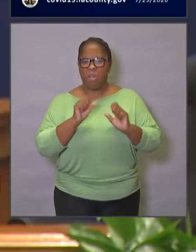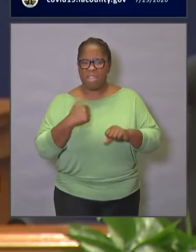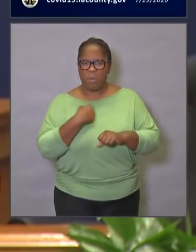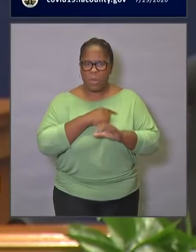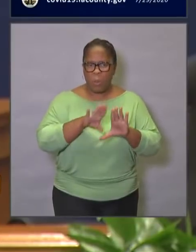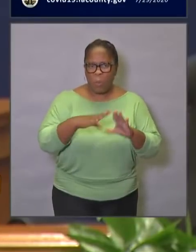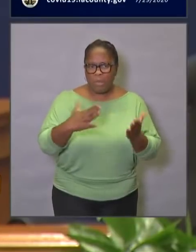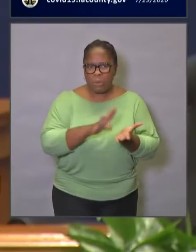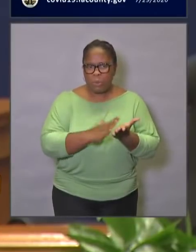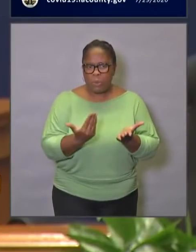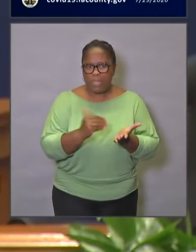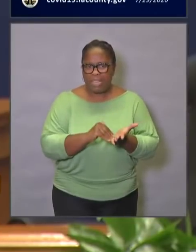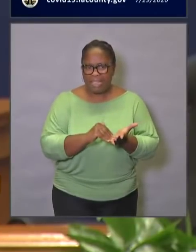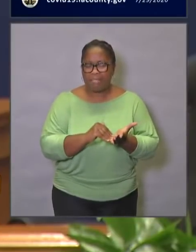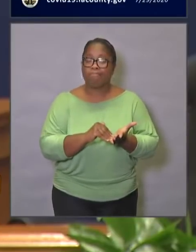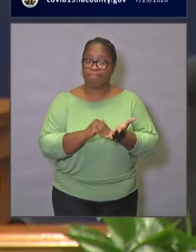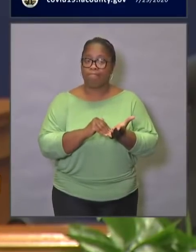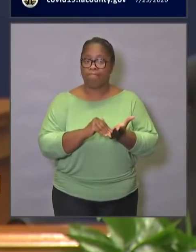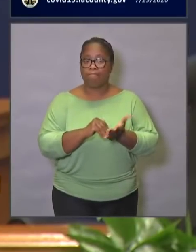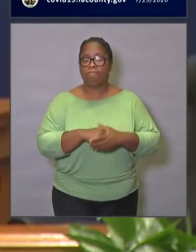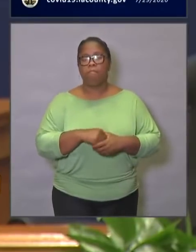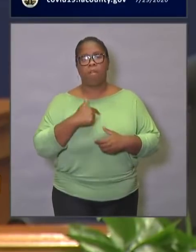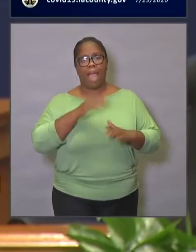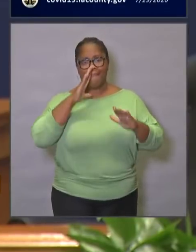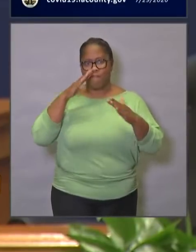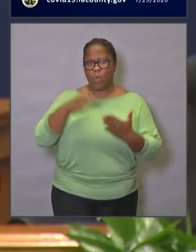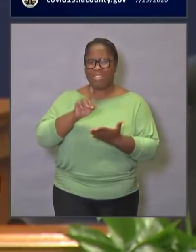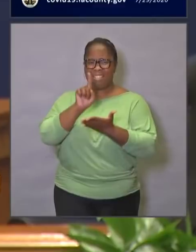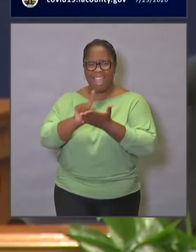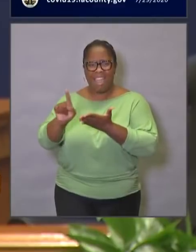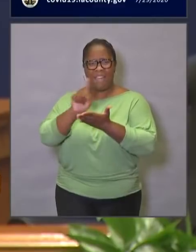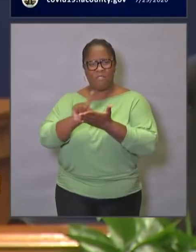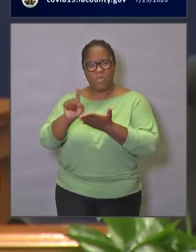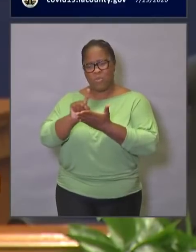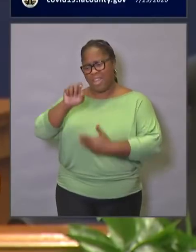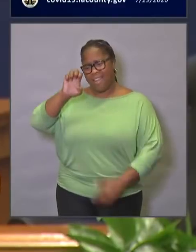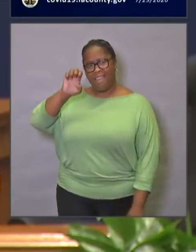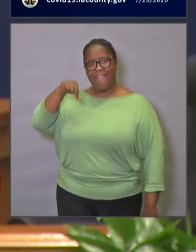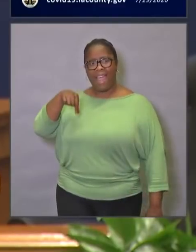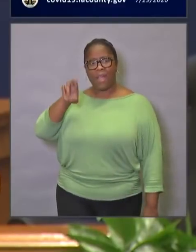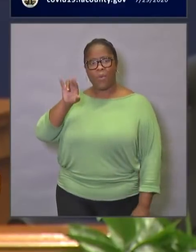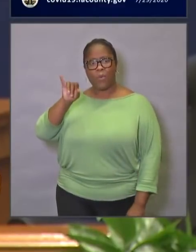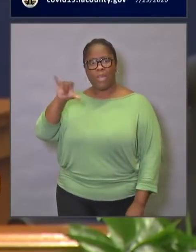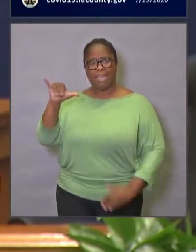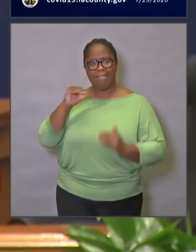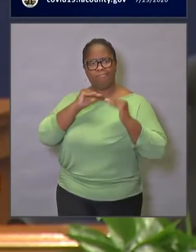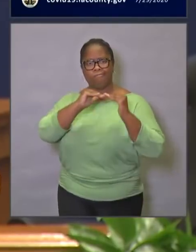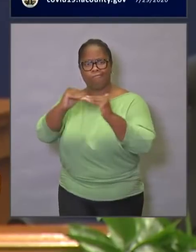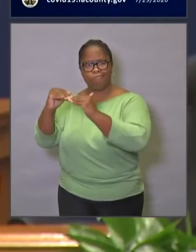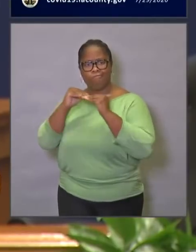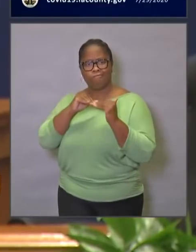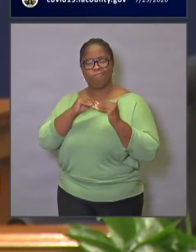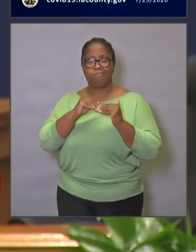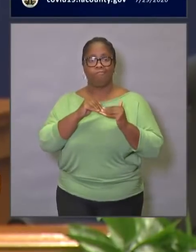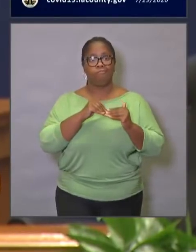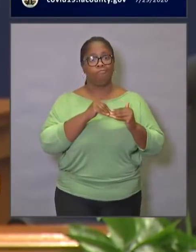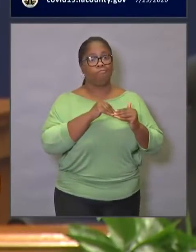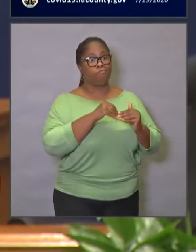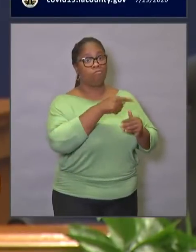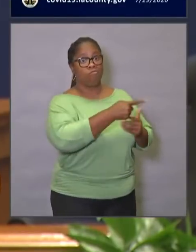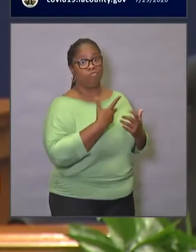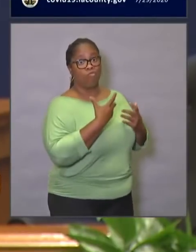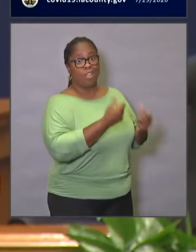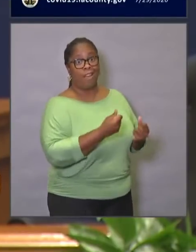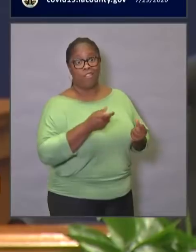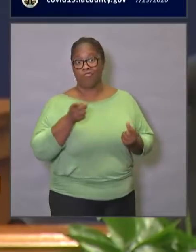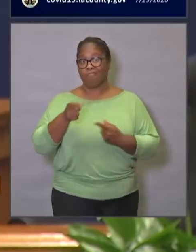our schools. I also focus on equity every week because we aren't recovering as a community unless everyone is able to have a